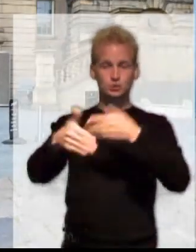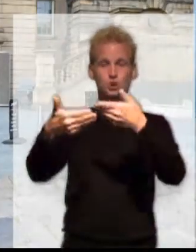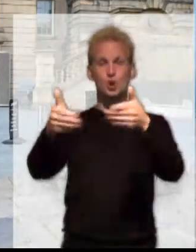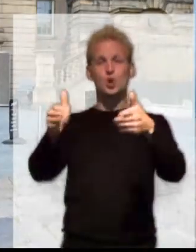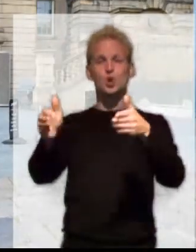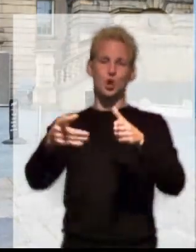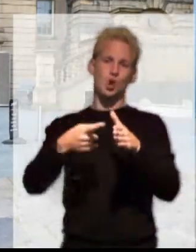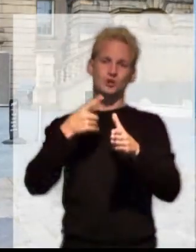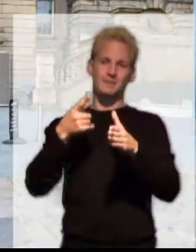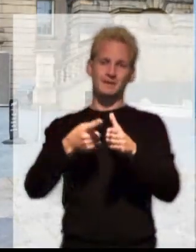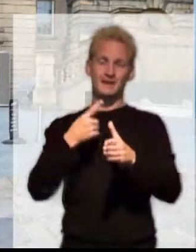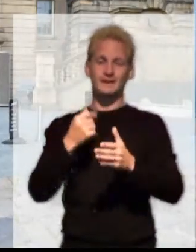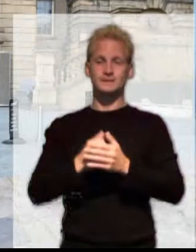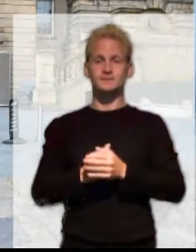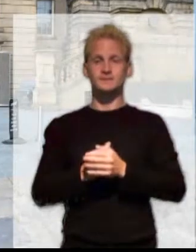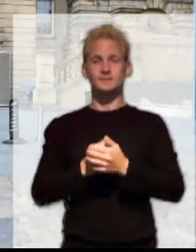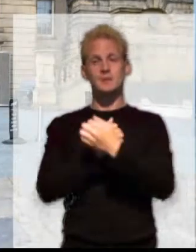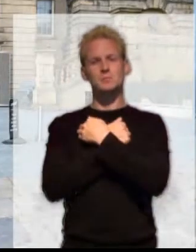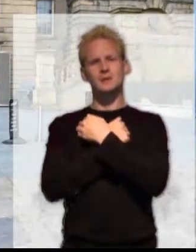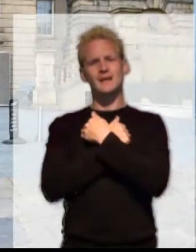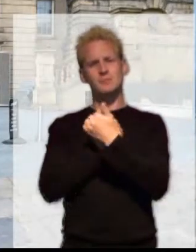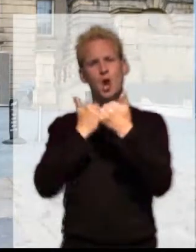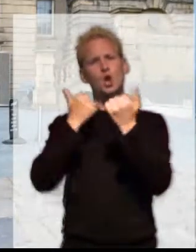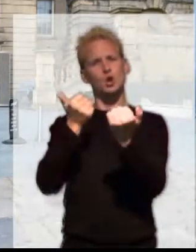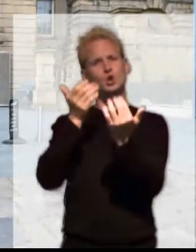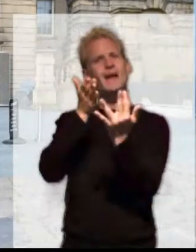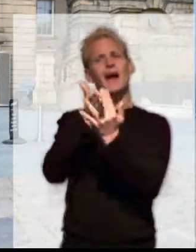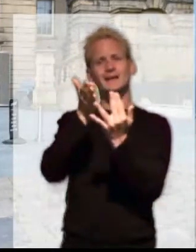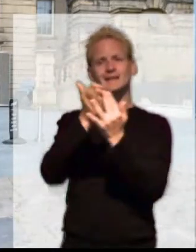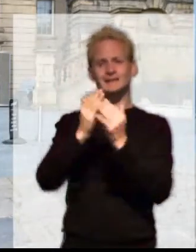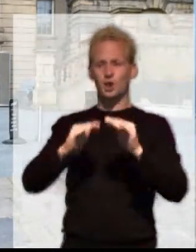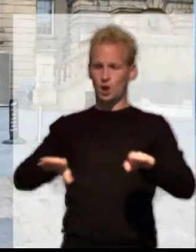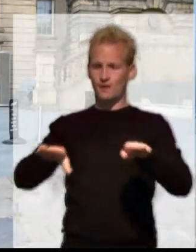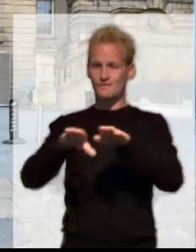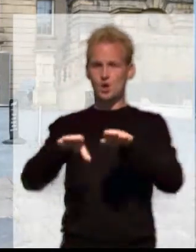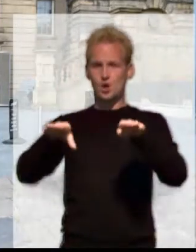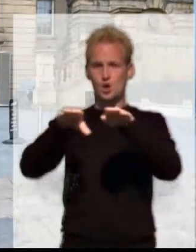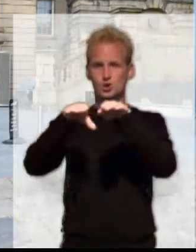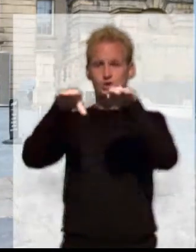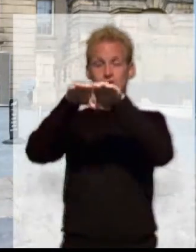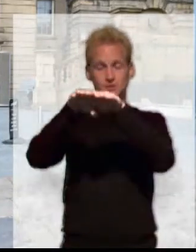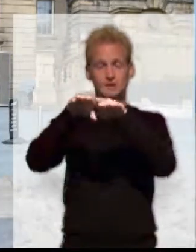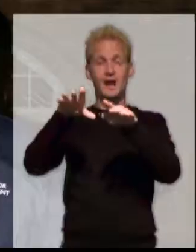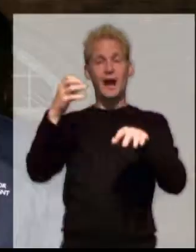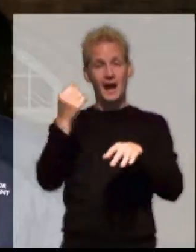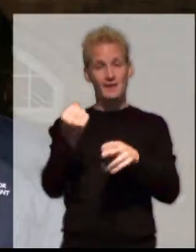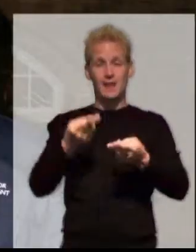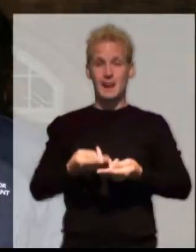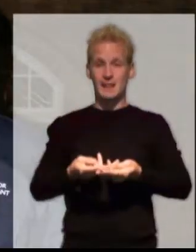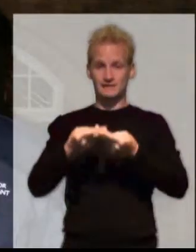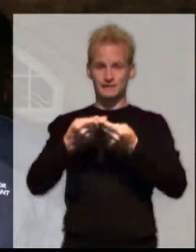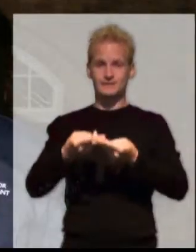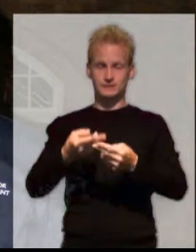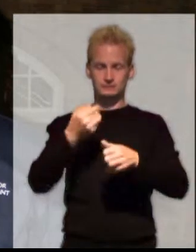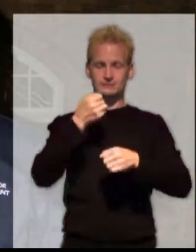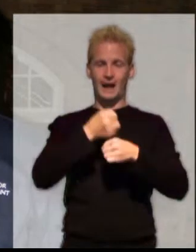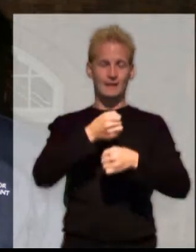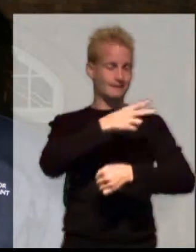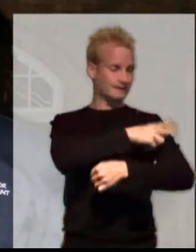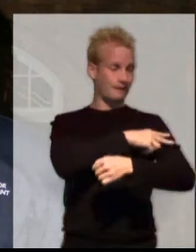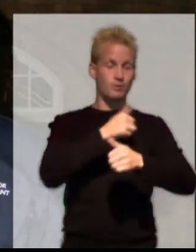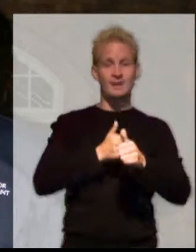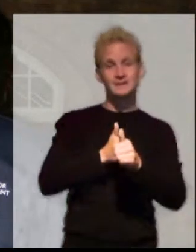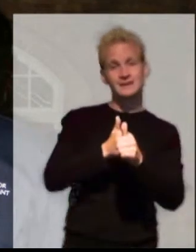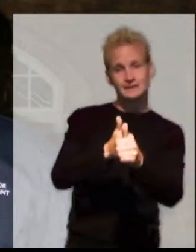doors. The museum has good access on all floors and a lift. Gallery staff will assist you.